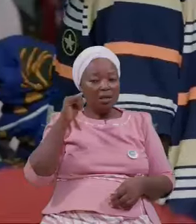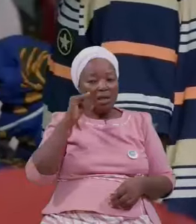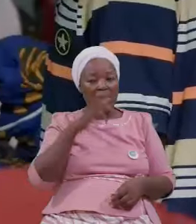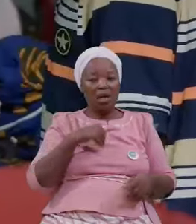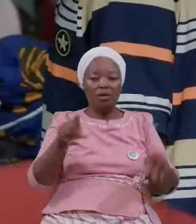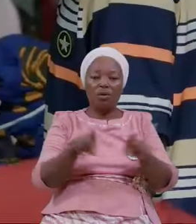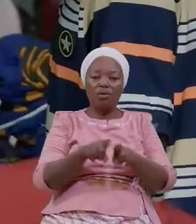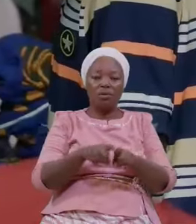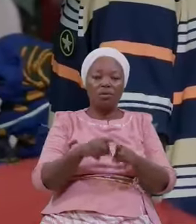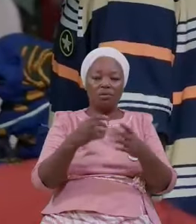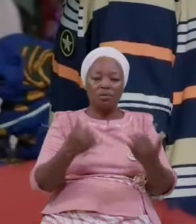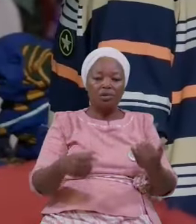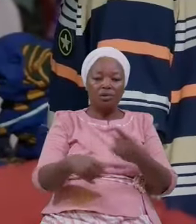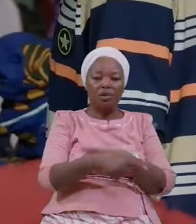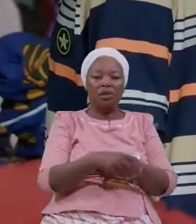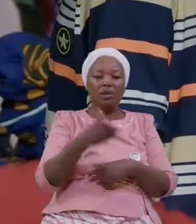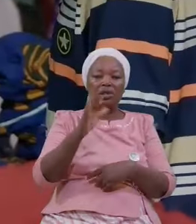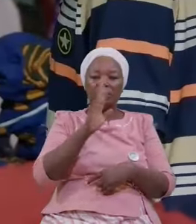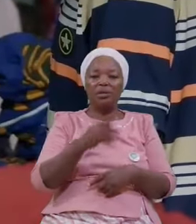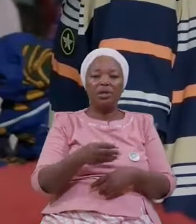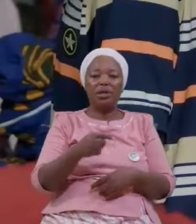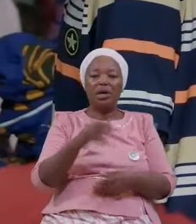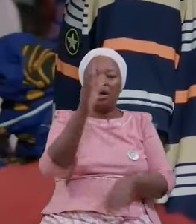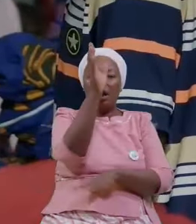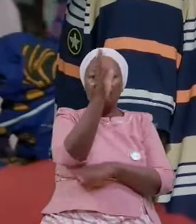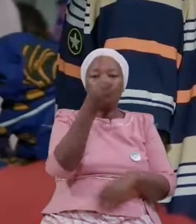There will be a lunch hour with Jesus tomorrow